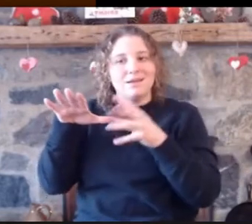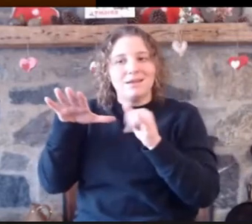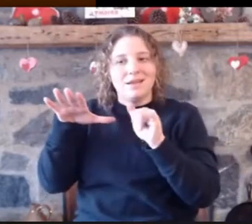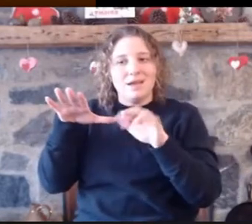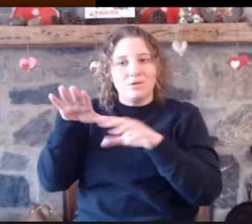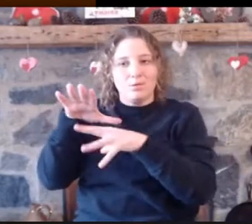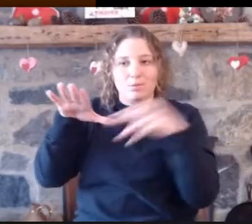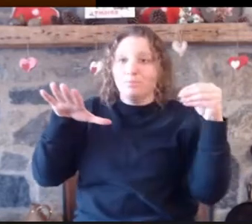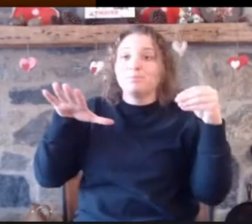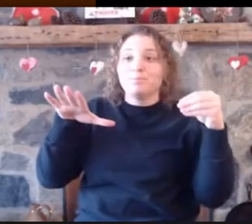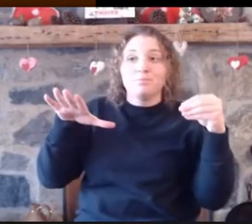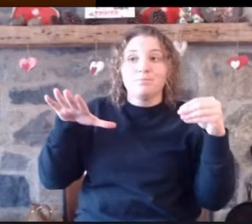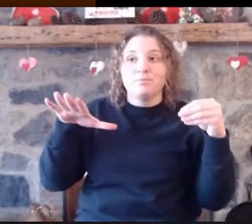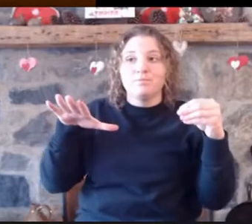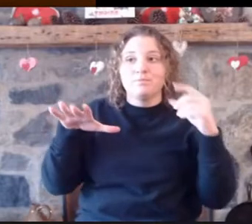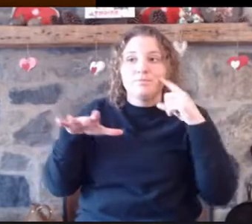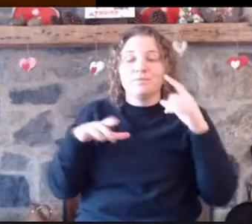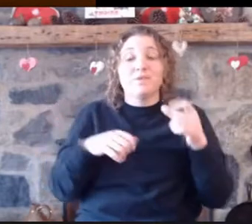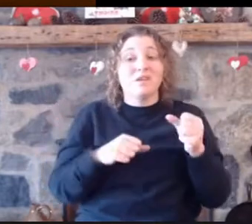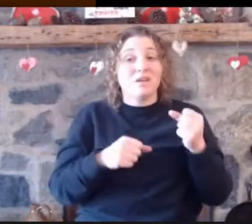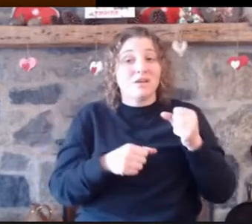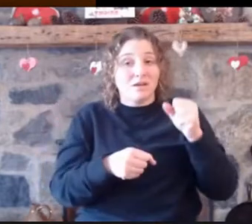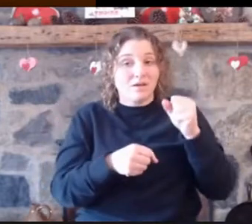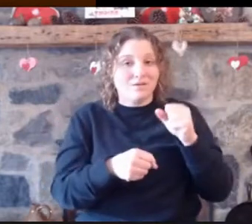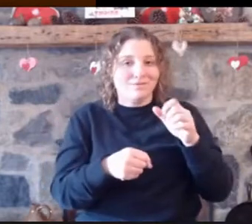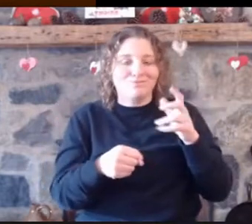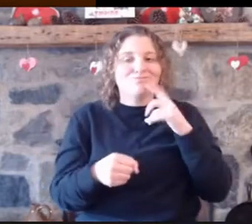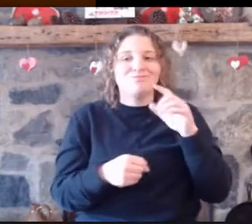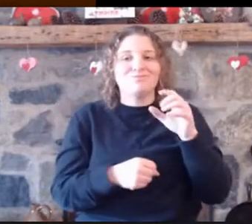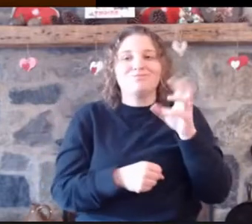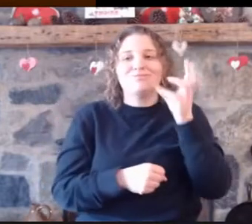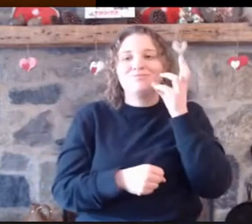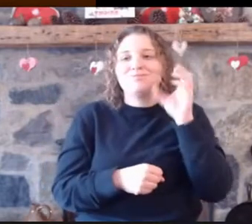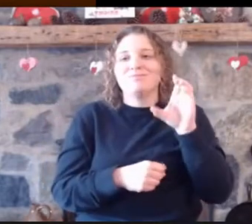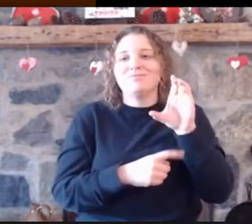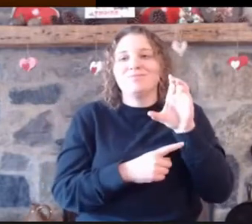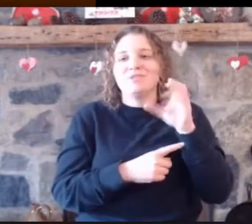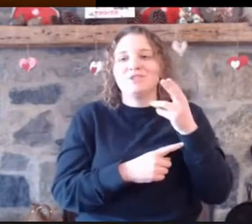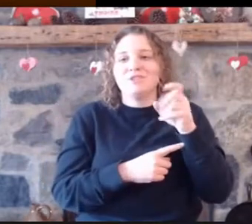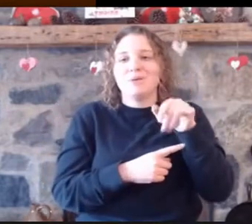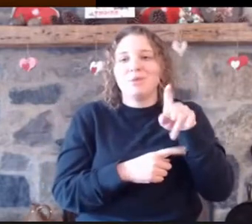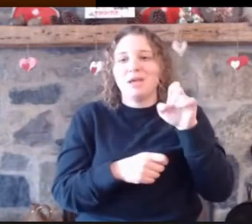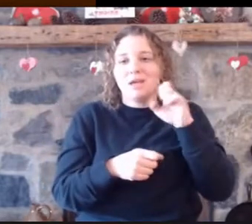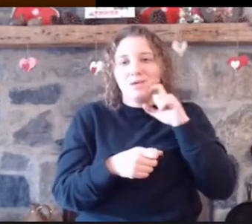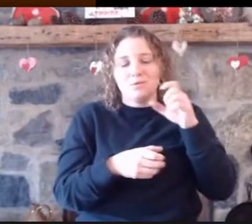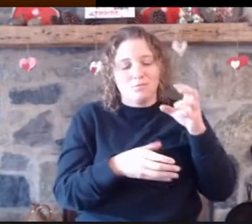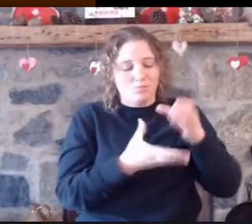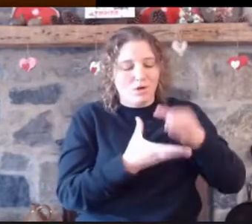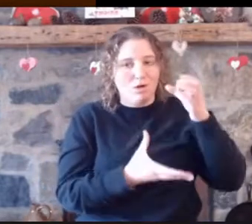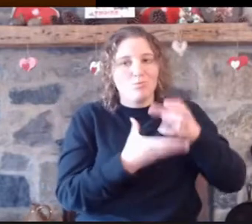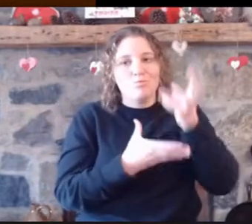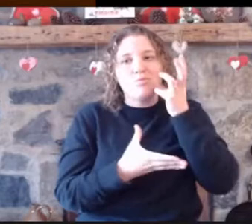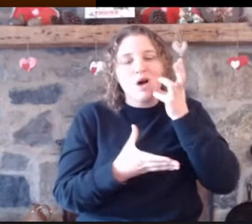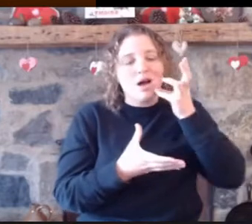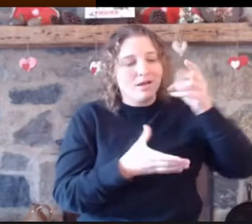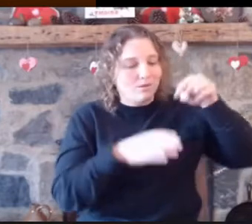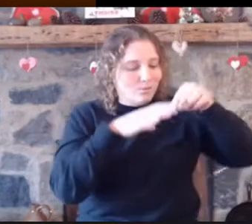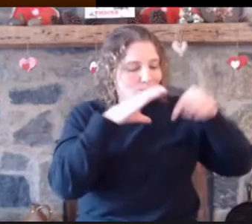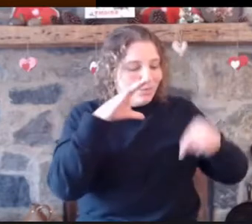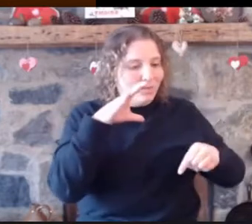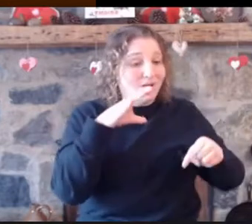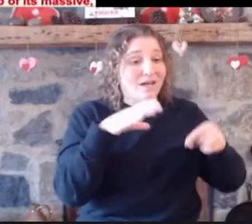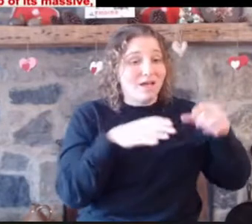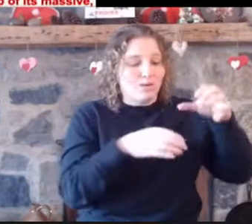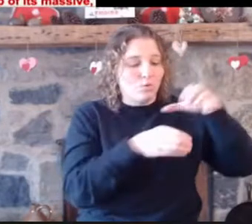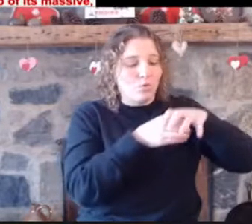champagne bottle about this deep, and the cork will pop into the bottle. That's the kind of pressure we're talking about when you get that